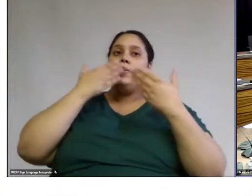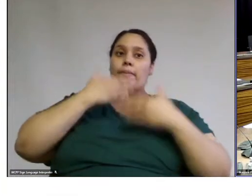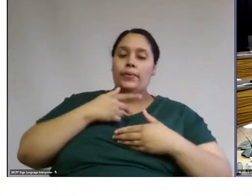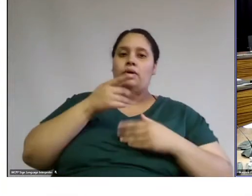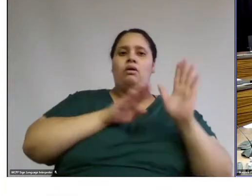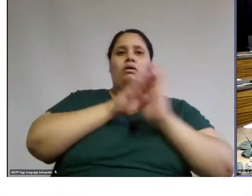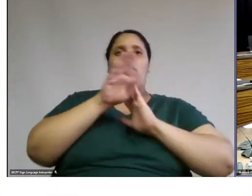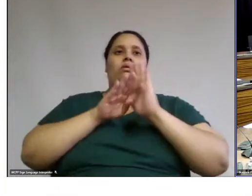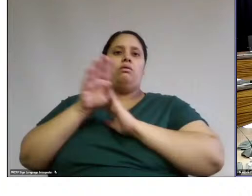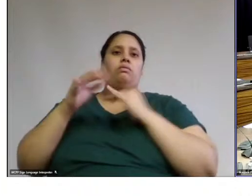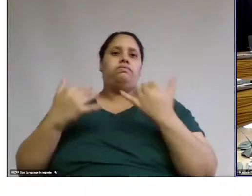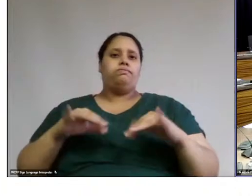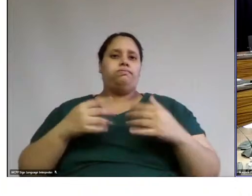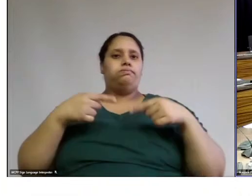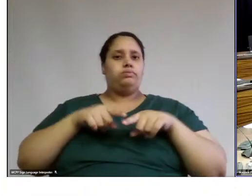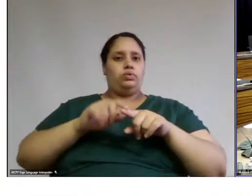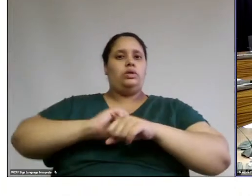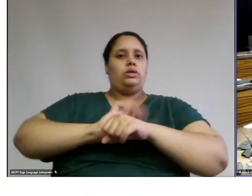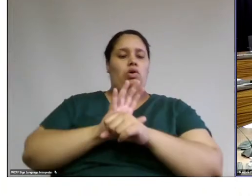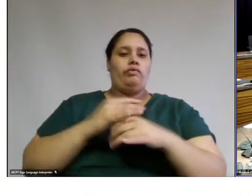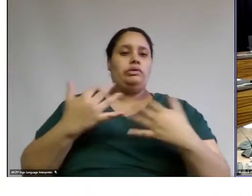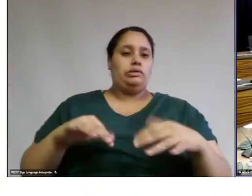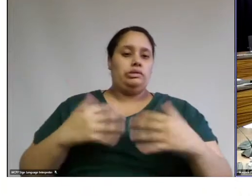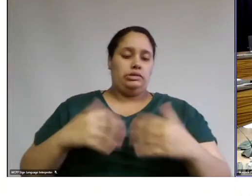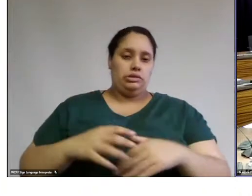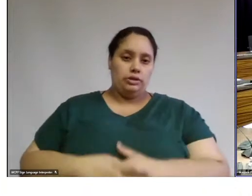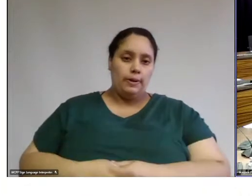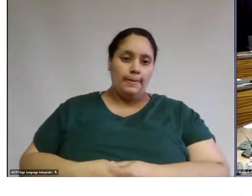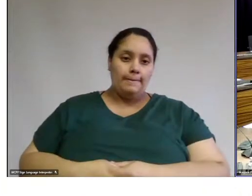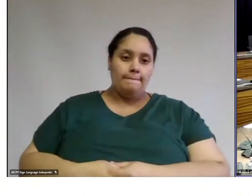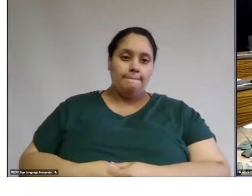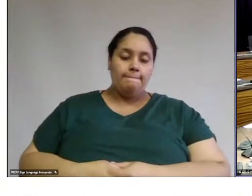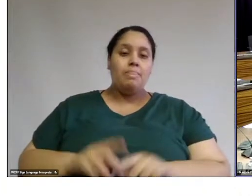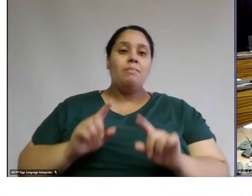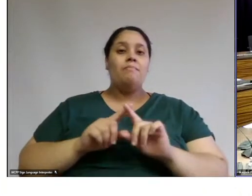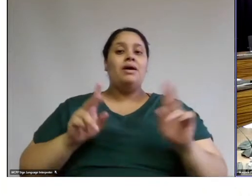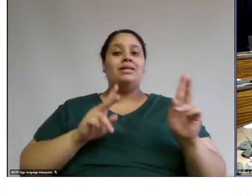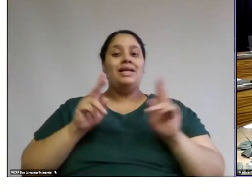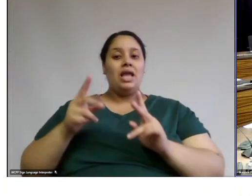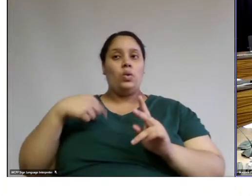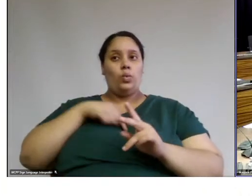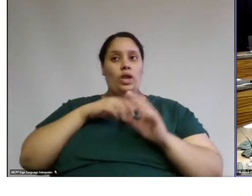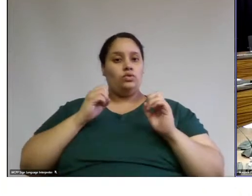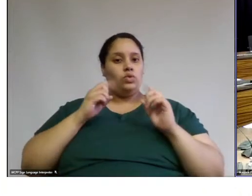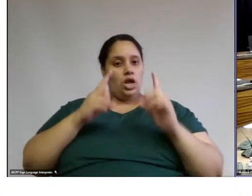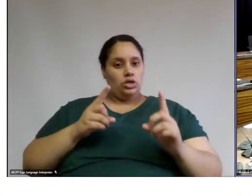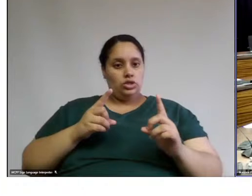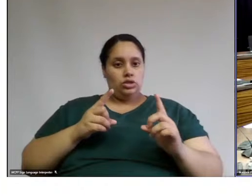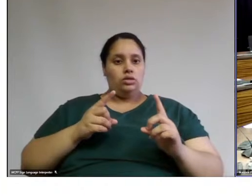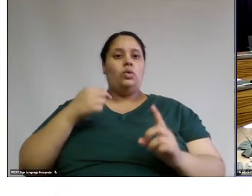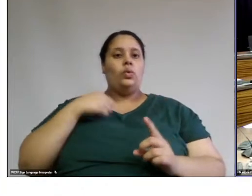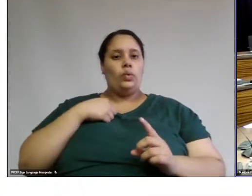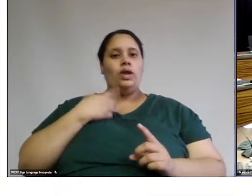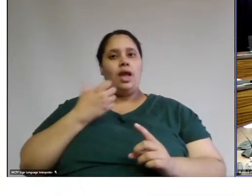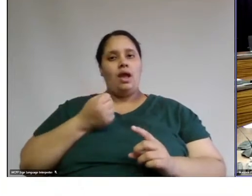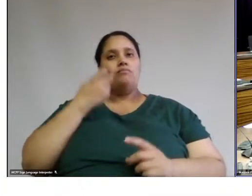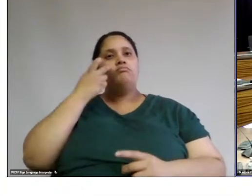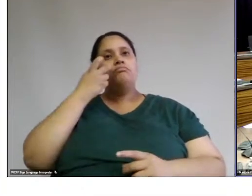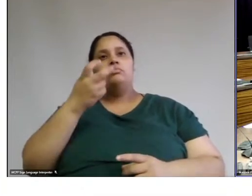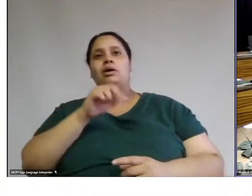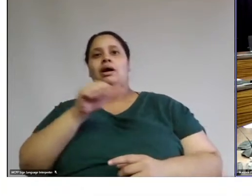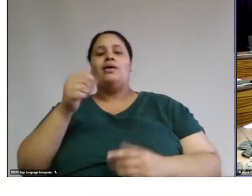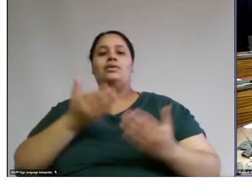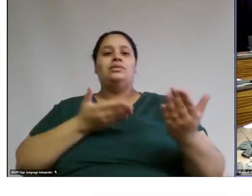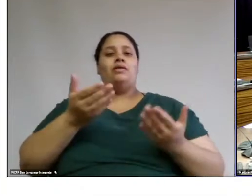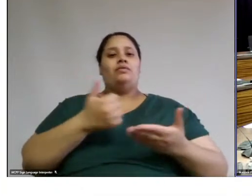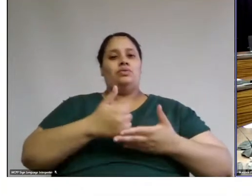in this country. So, but again, as education, we also had to effect other services that came to the fore.